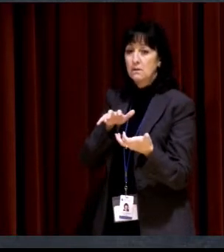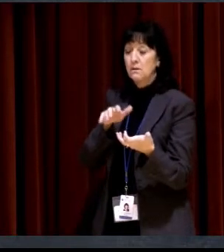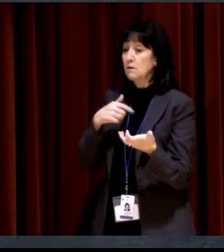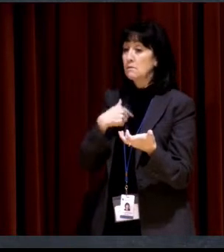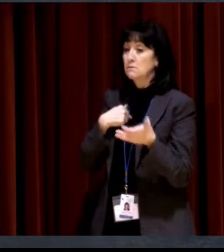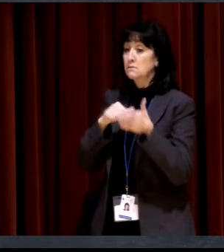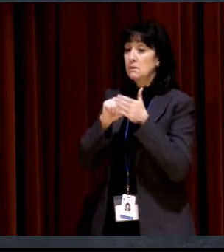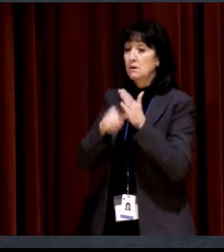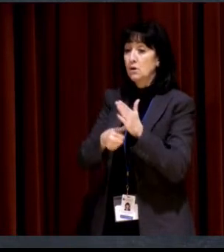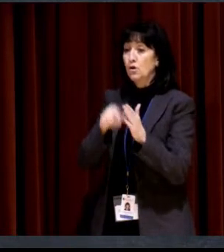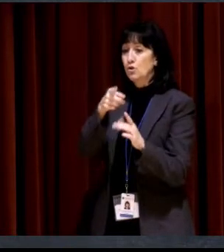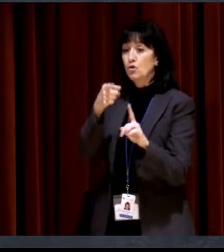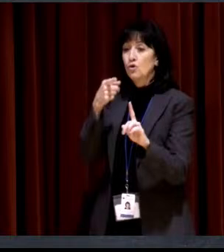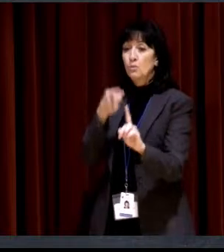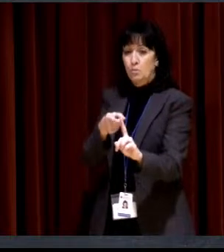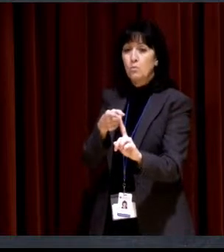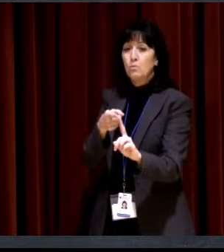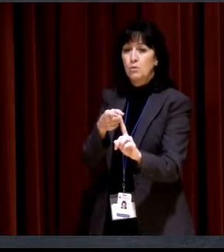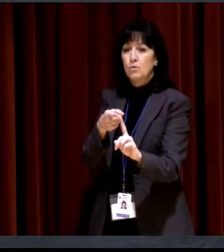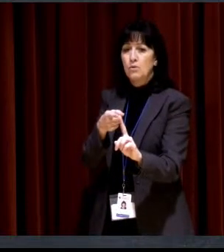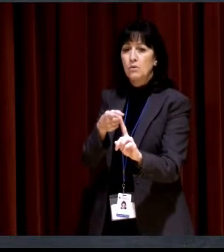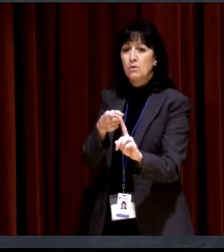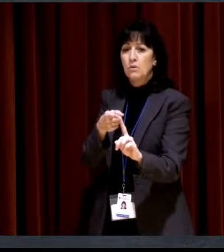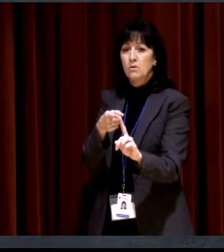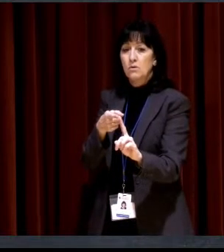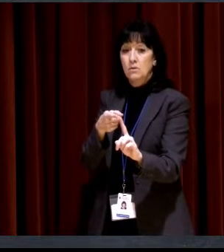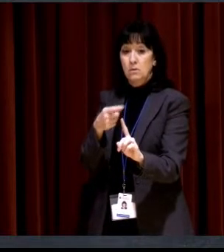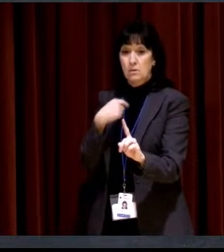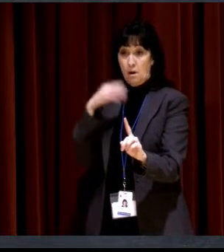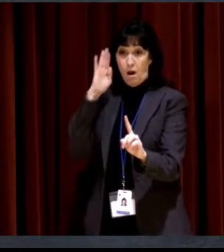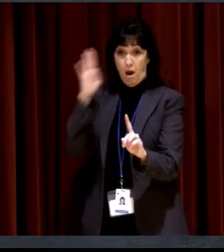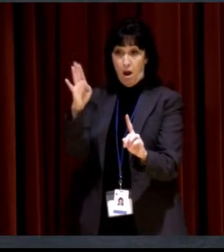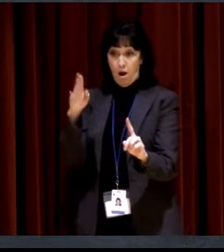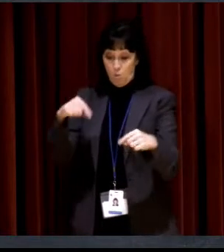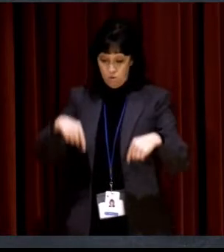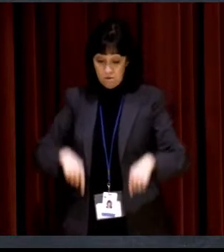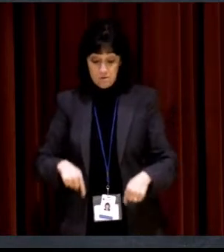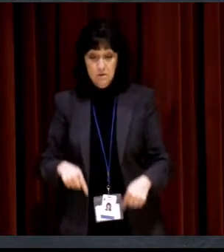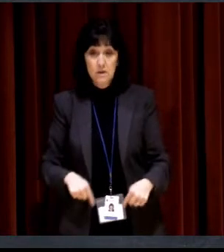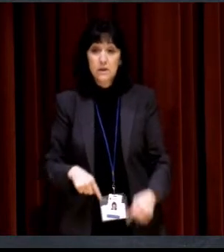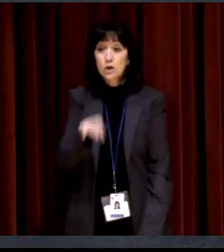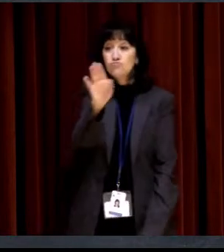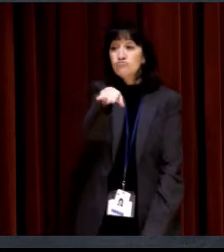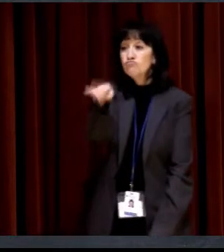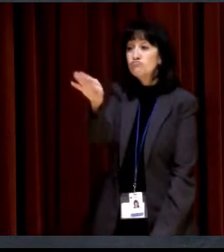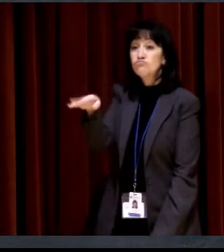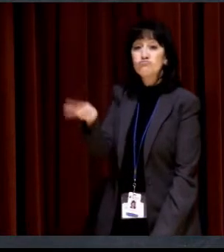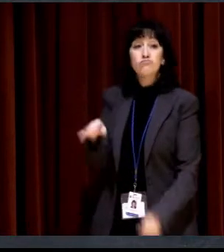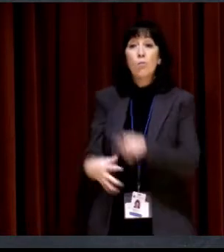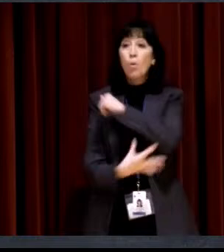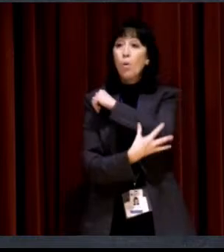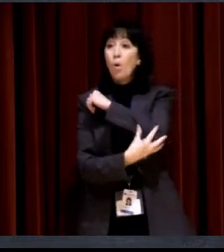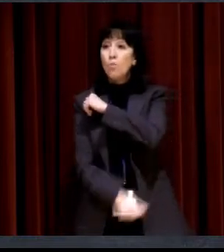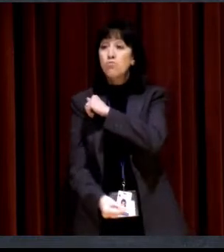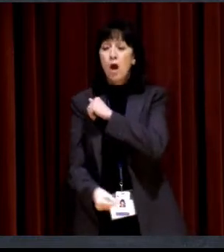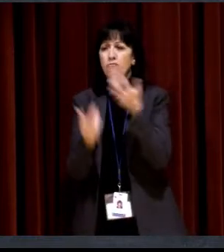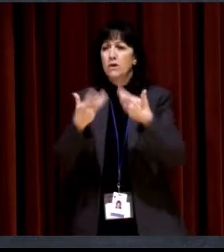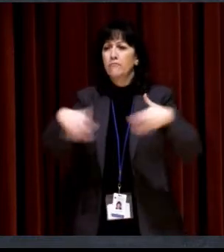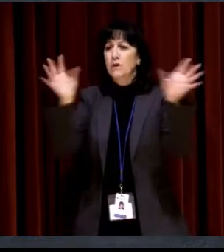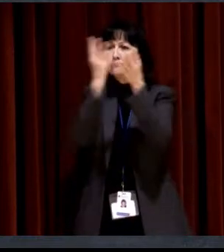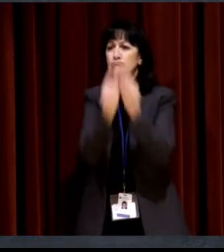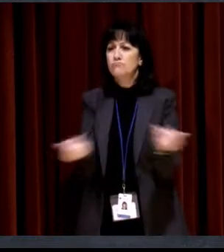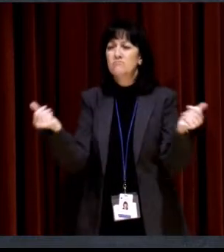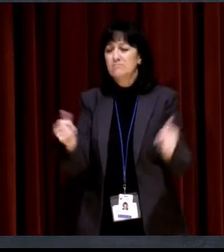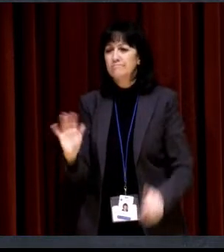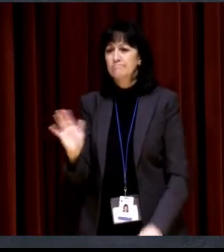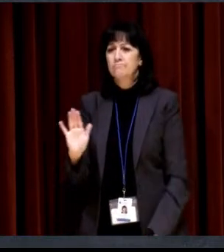was we're going to, am I going to stand up here and say that we're going to erase poverty? No, but we